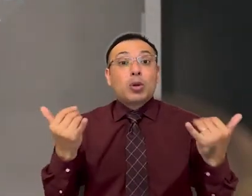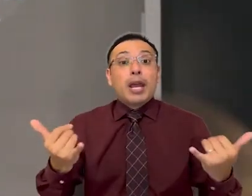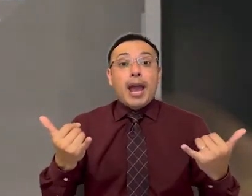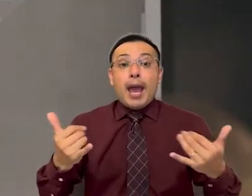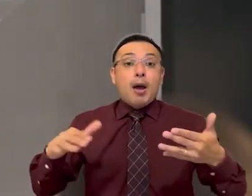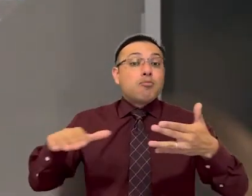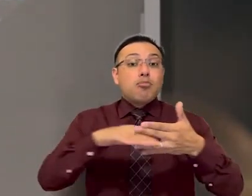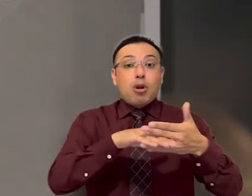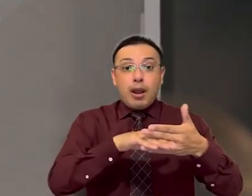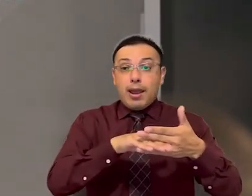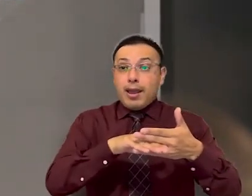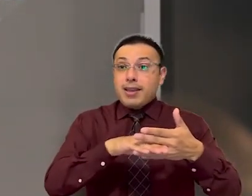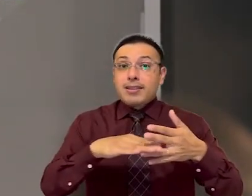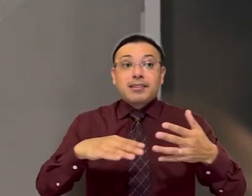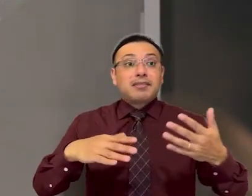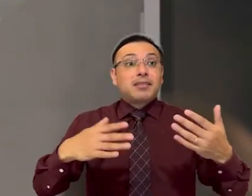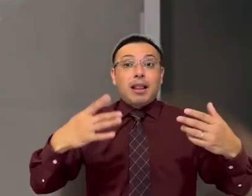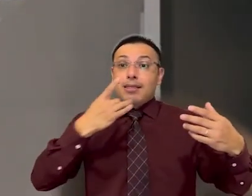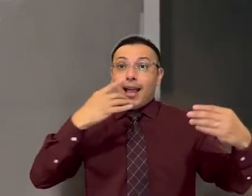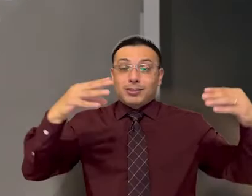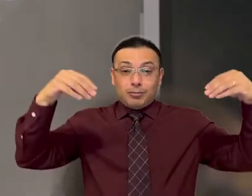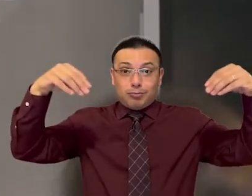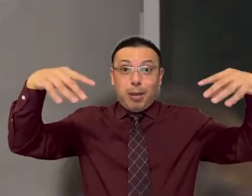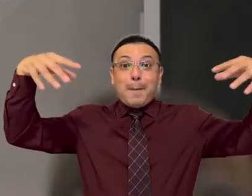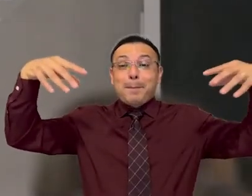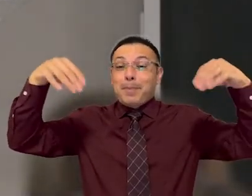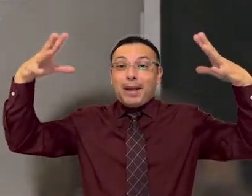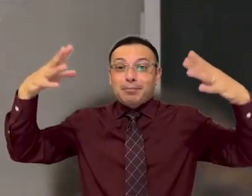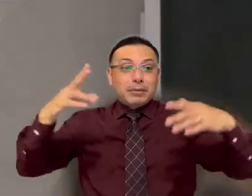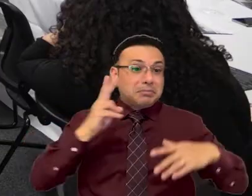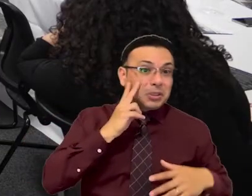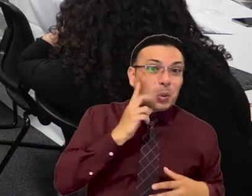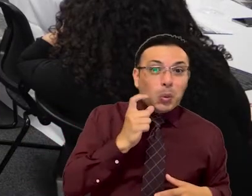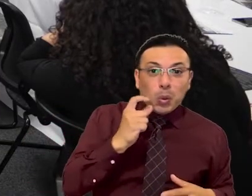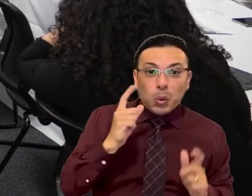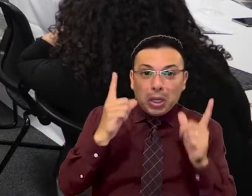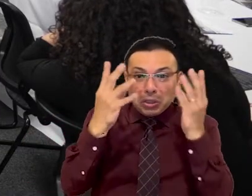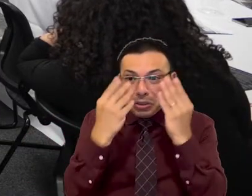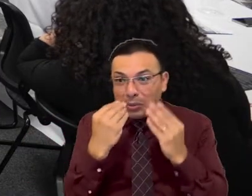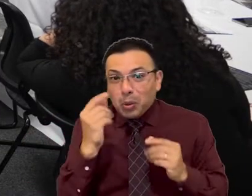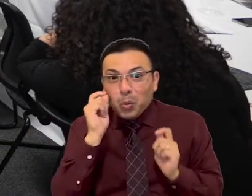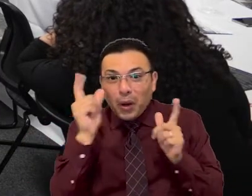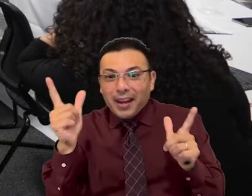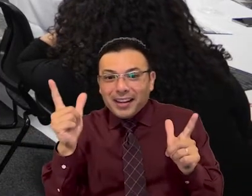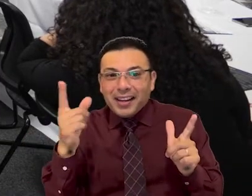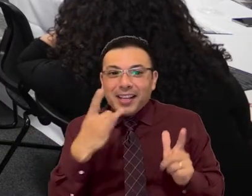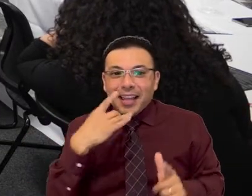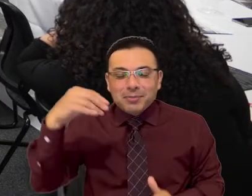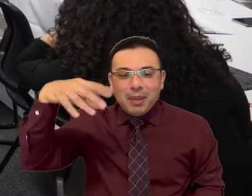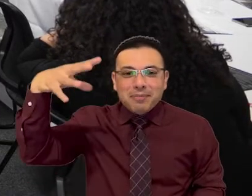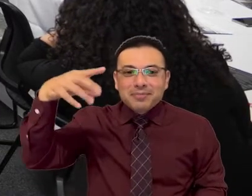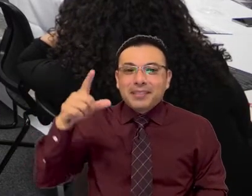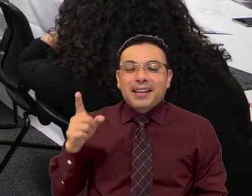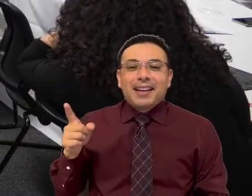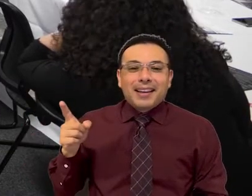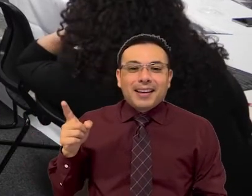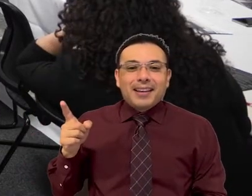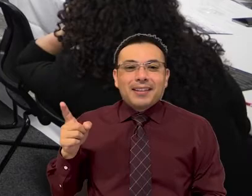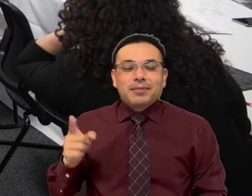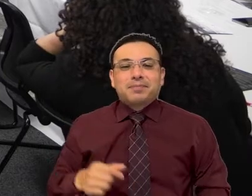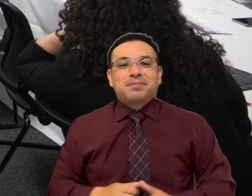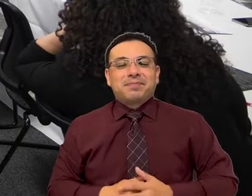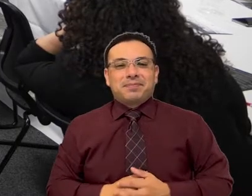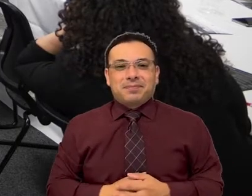been somewhat stimulating. We'll wait. We'll find out who's asleep when the lights come up. It's actually this button. Hey, Tom, could I just ask